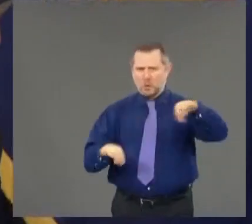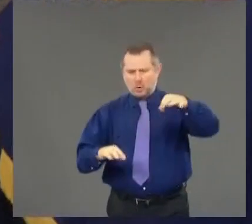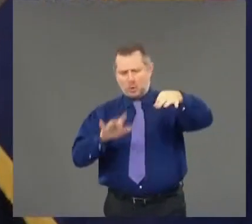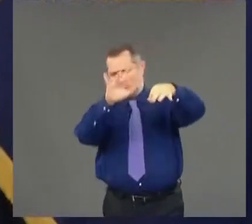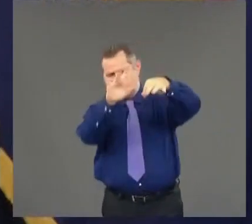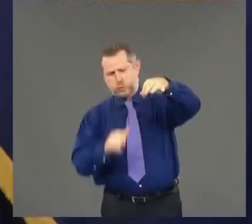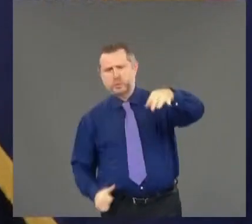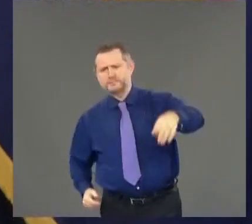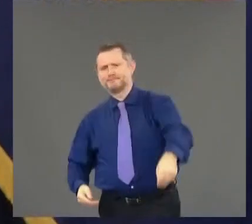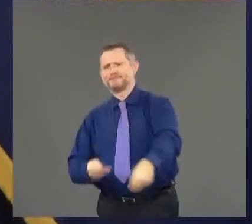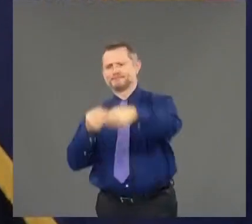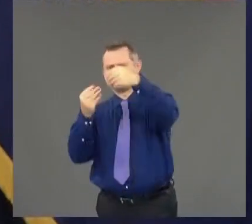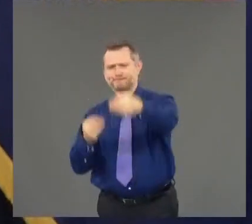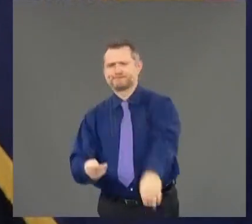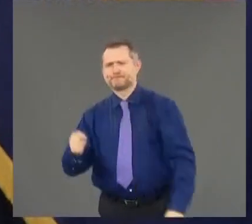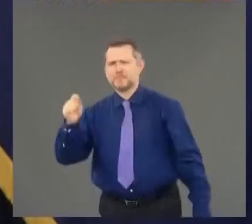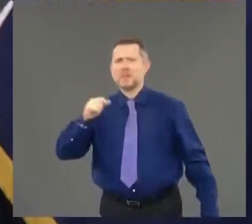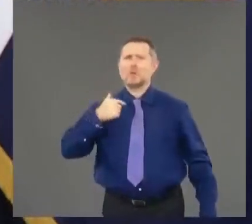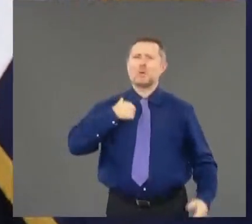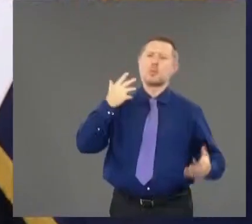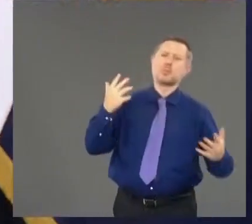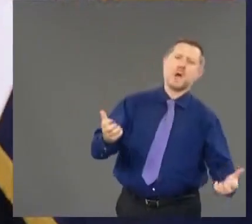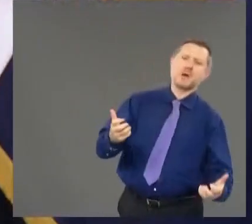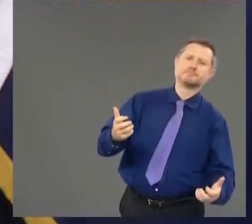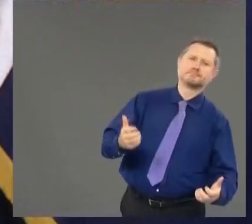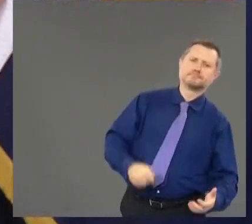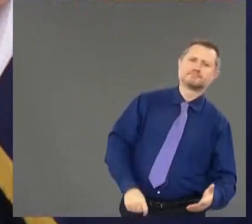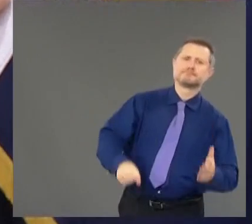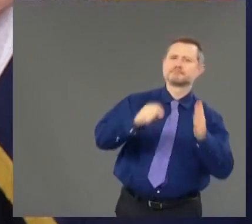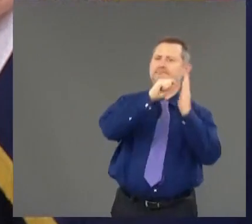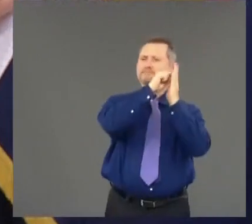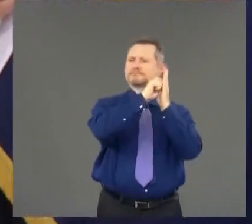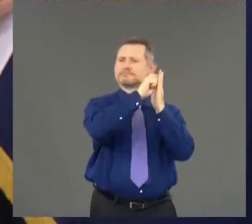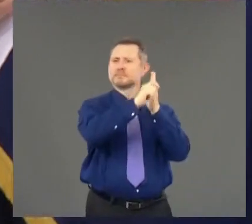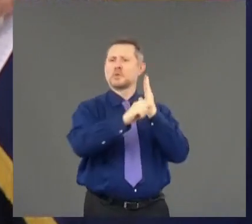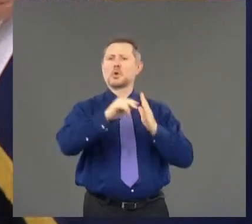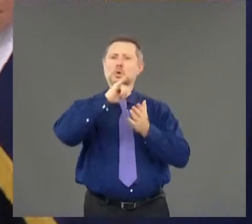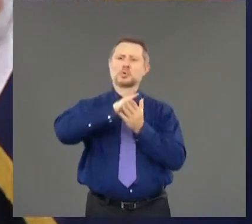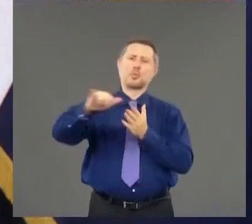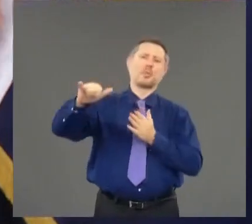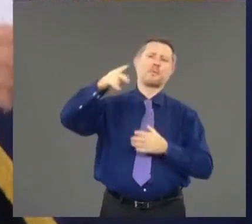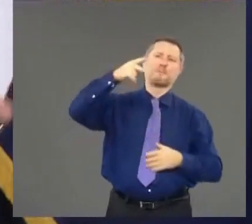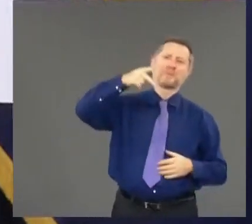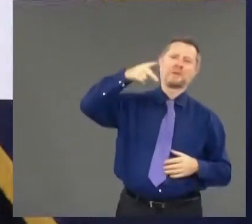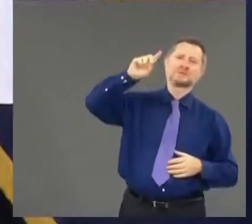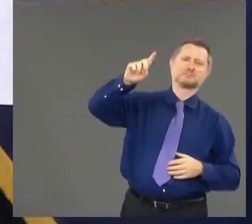We want to design the NYPD.